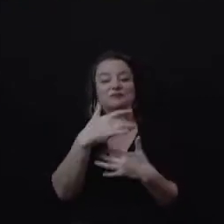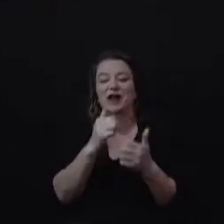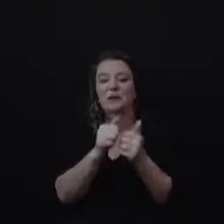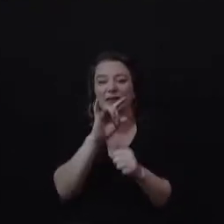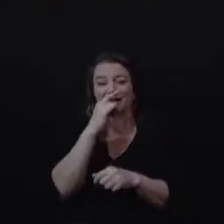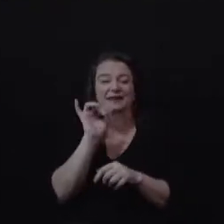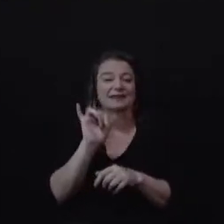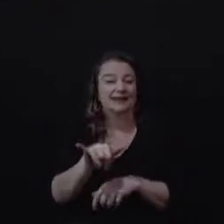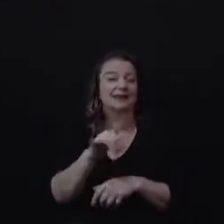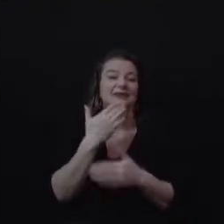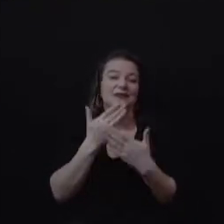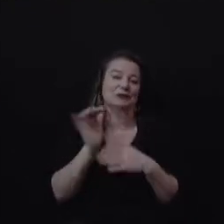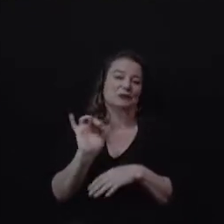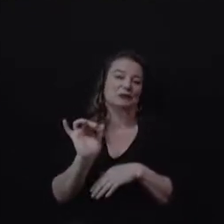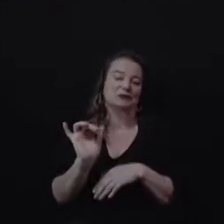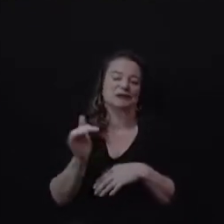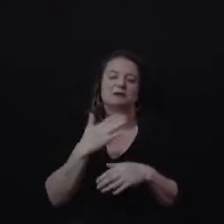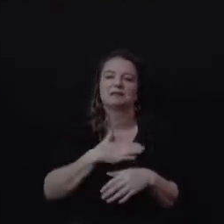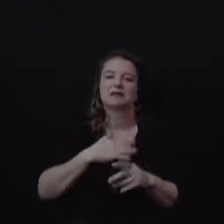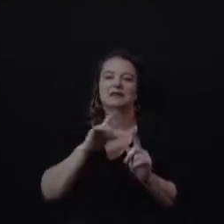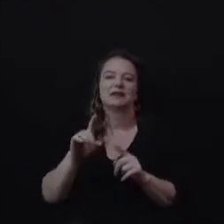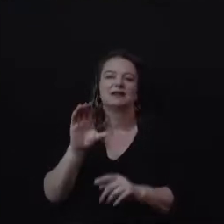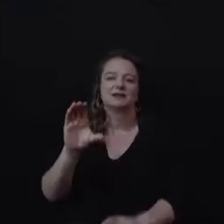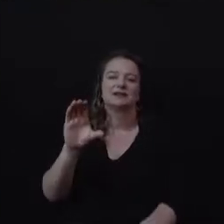fun. We need you to serve. So please go to